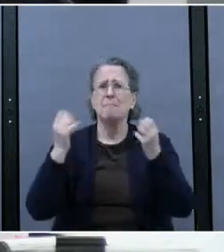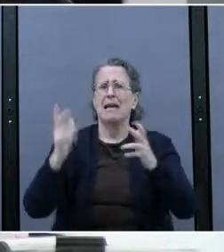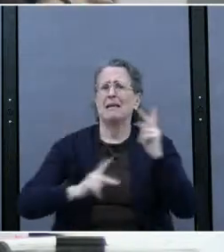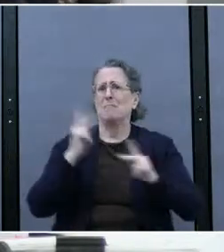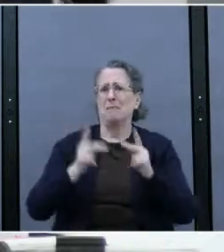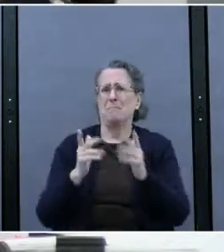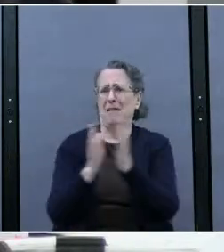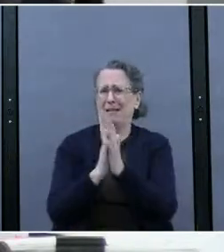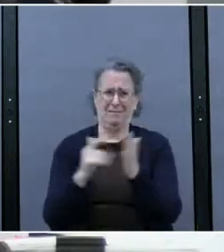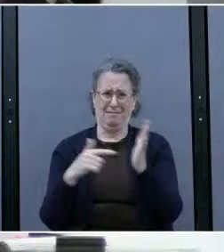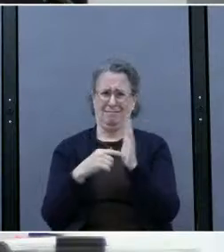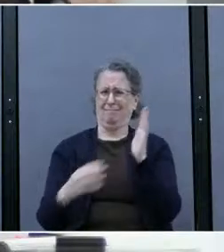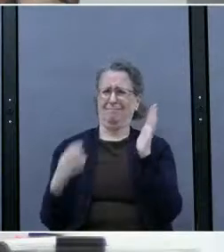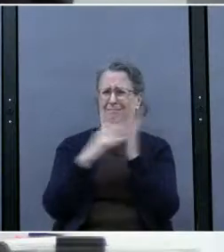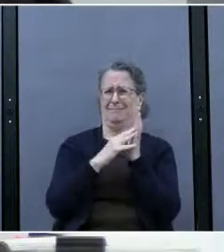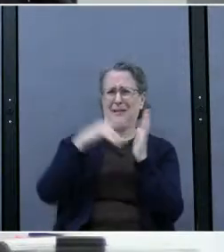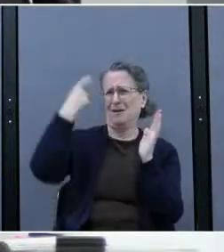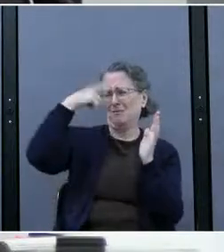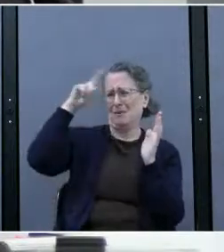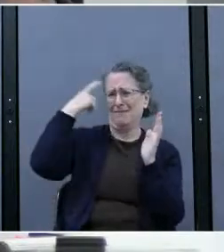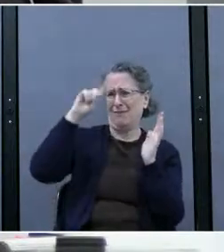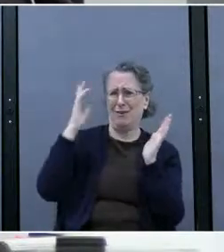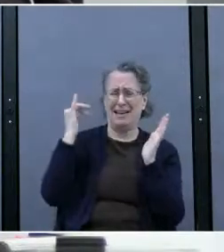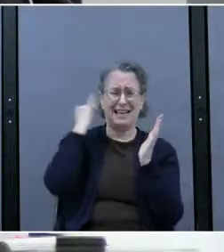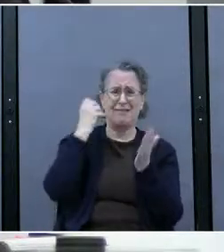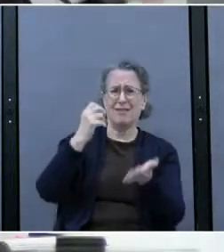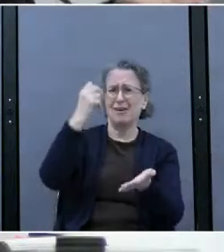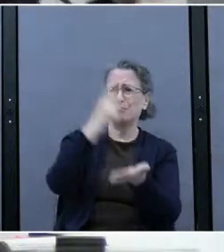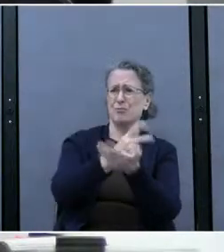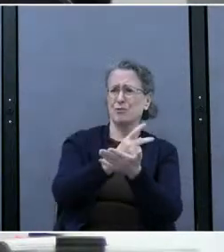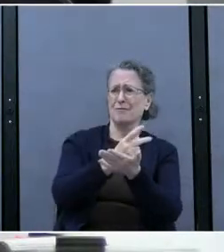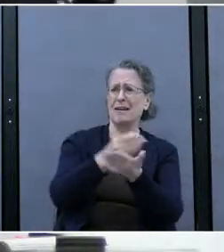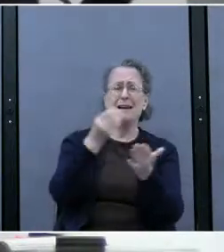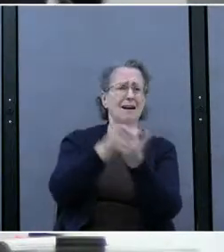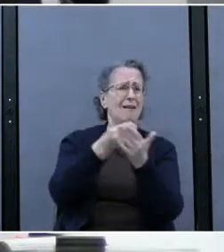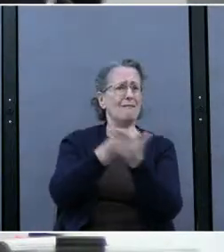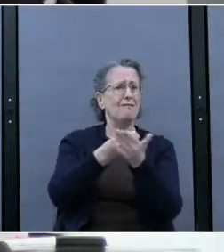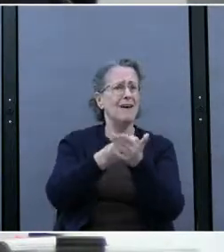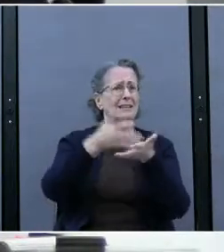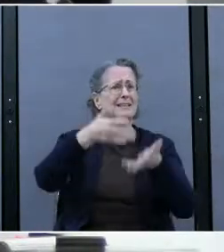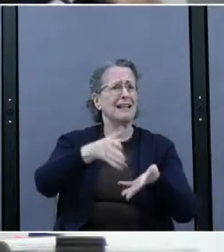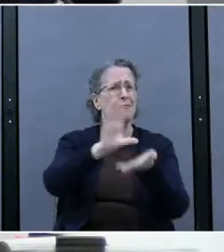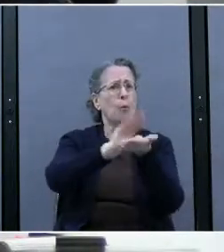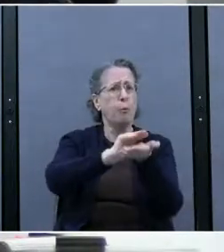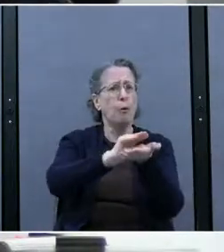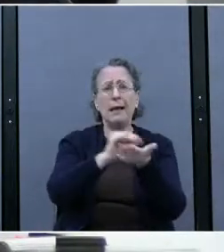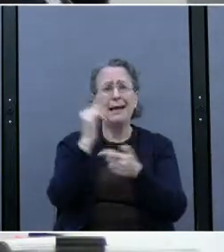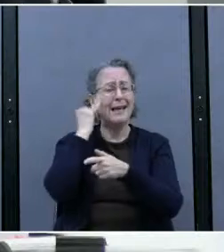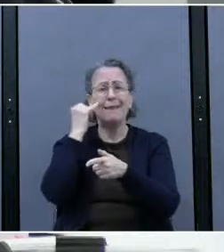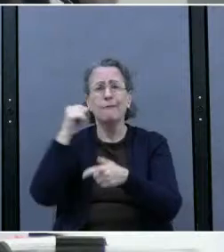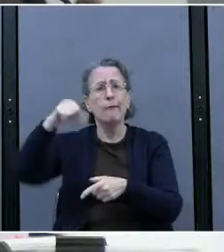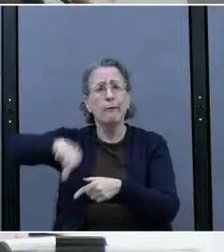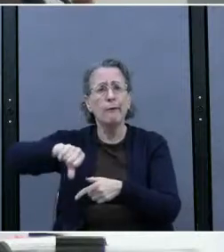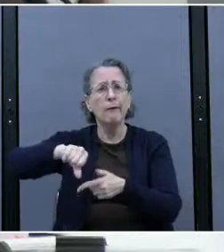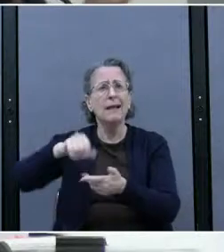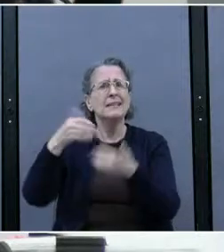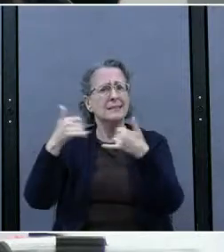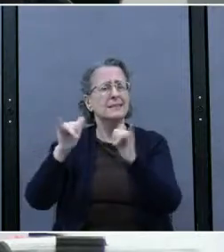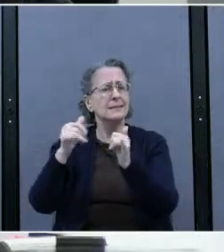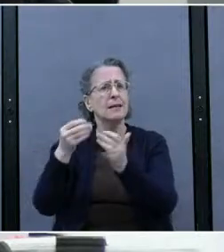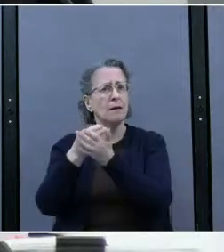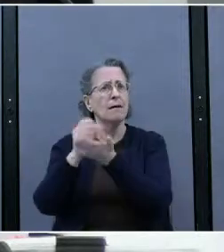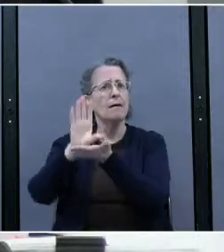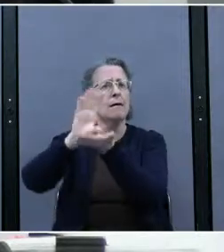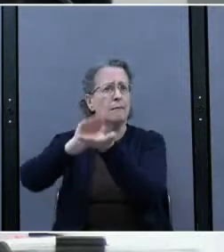have it here? Because if we pass it, your fund balance goes down. If you don't pass it, your fund balance goes down. Both of those statements